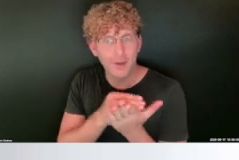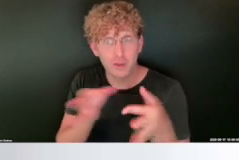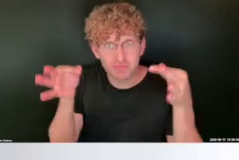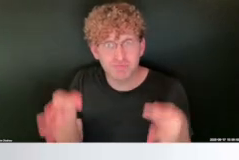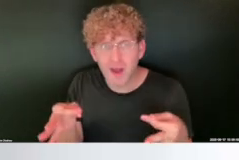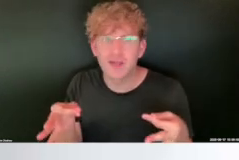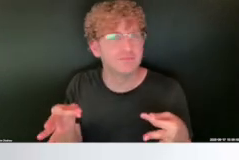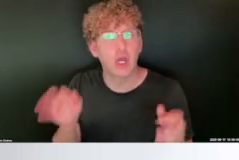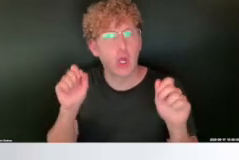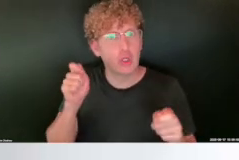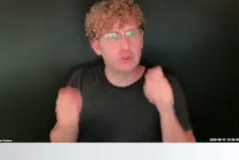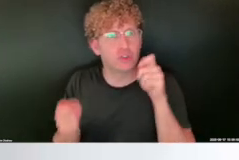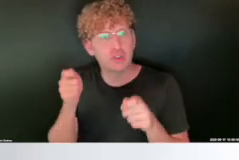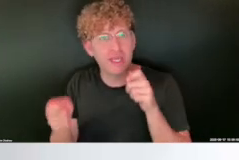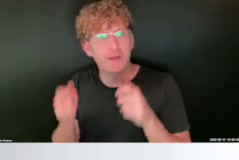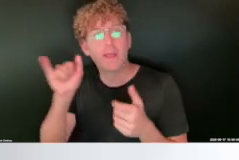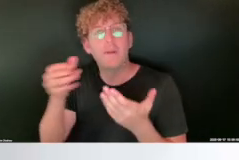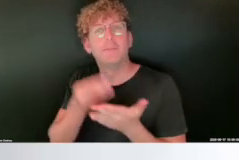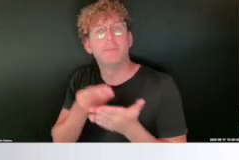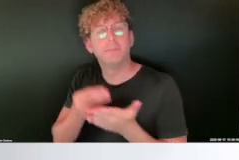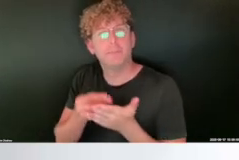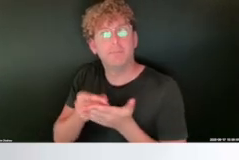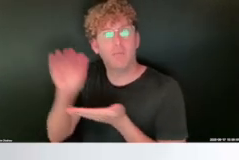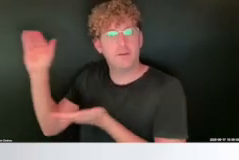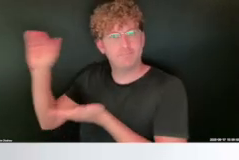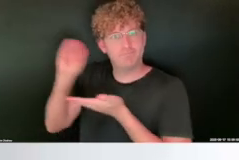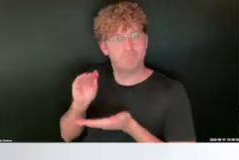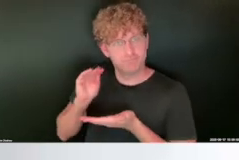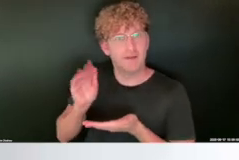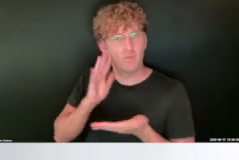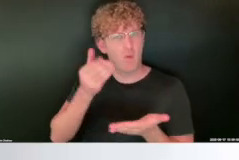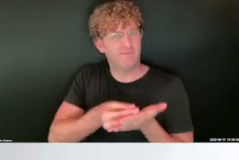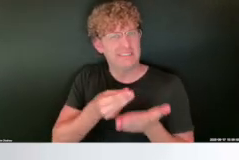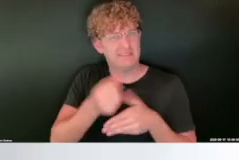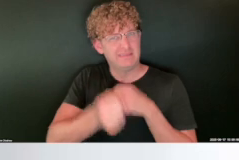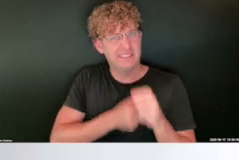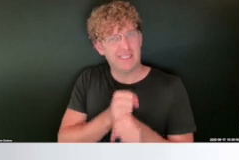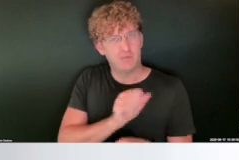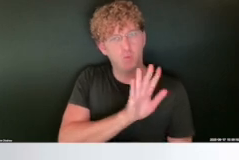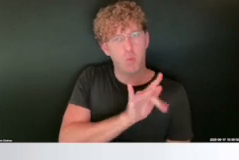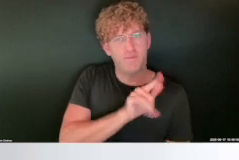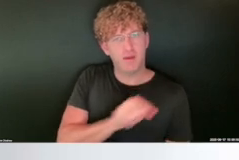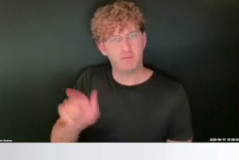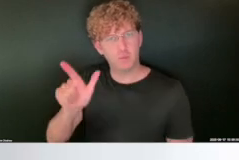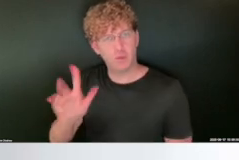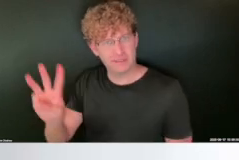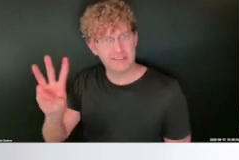money appropriated for fiscal year 25-26, and then the HFIP program would have the opportunity to use